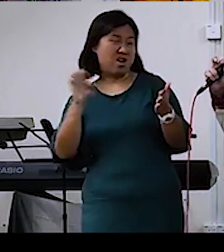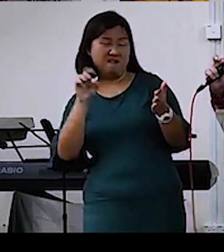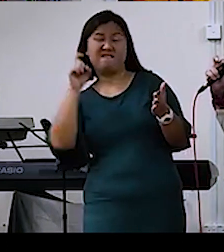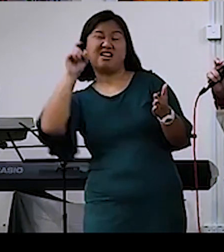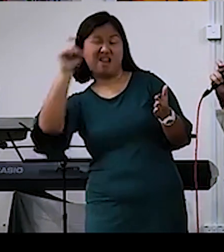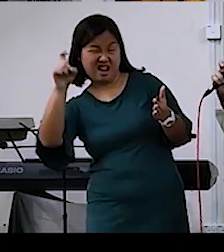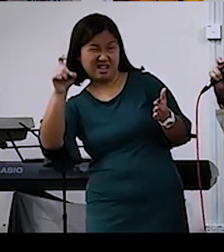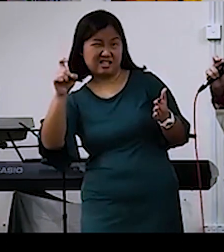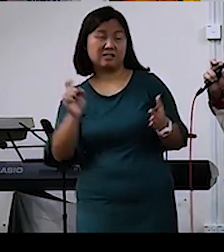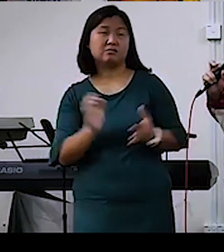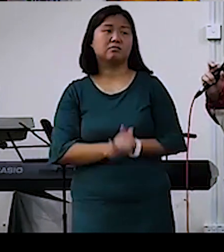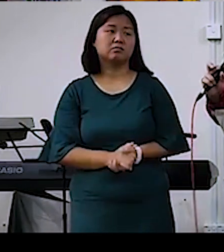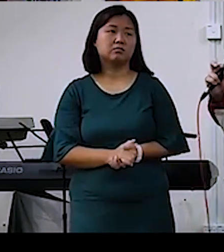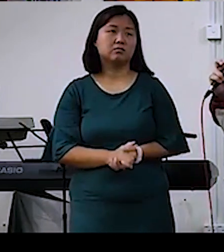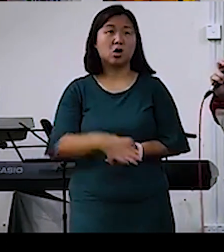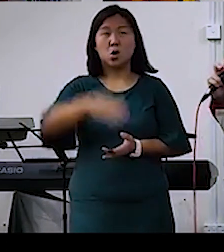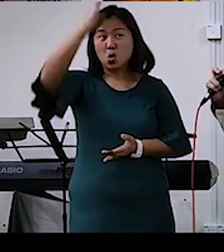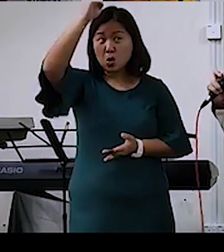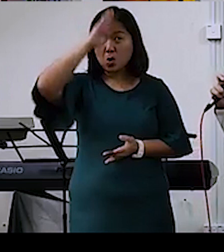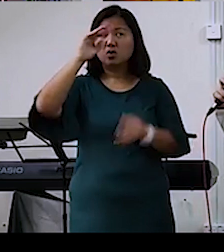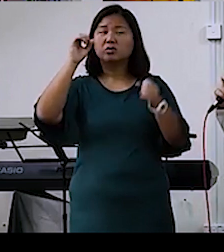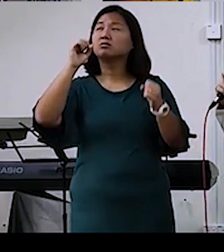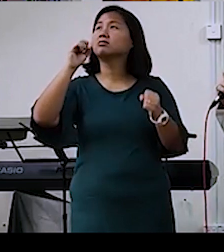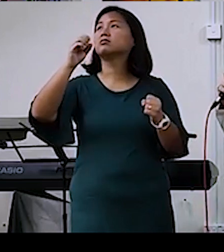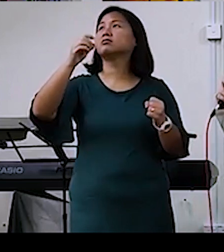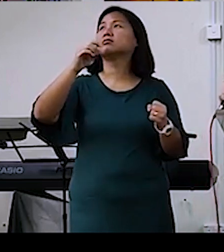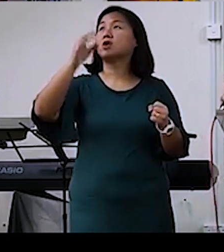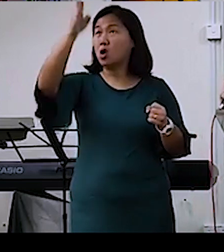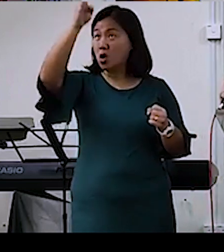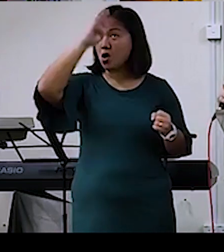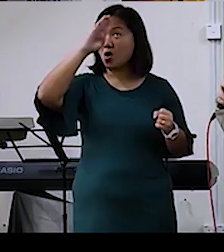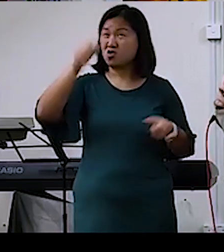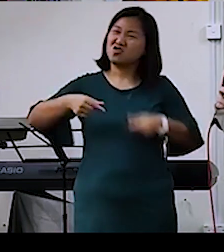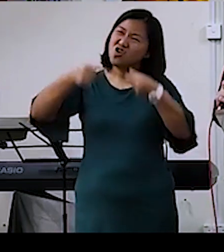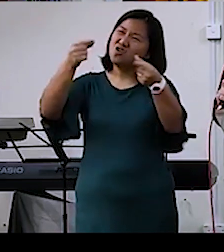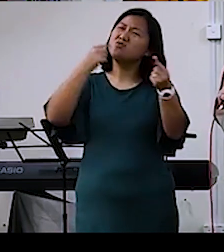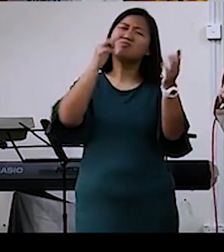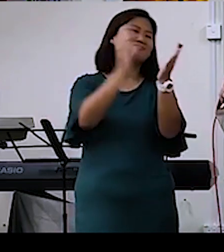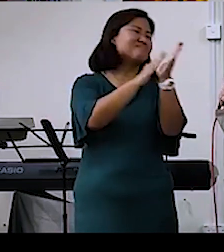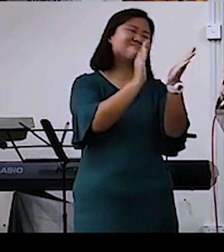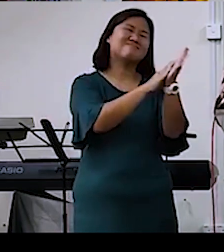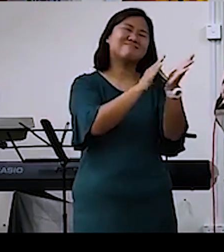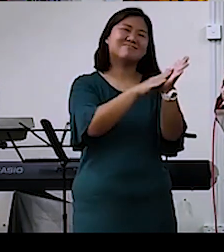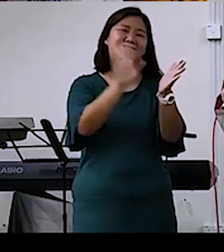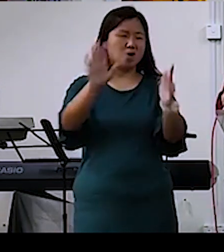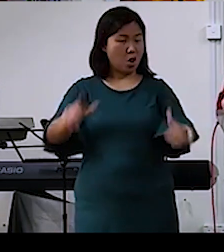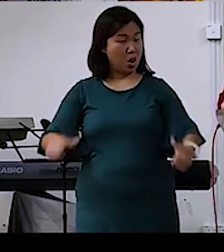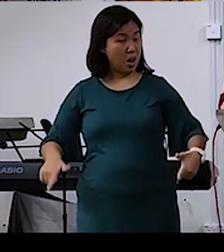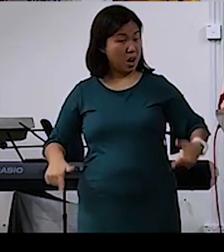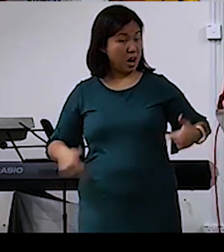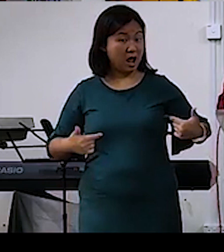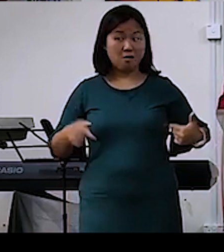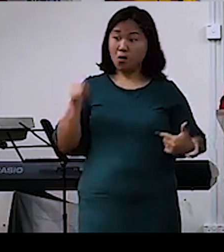acts. Okay? God is going to be praised. The word commender, commending means your lifestyle is going to be